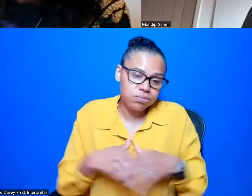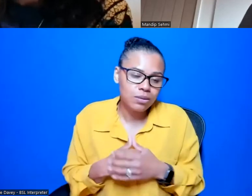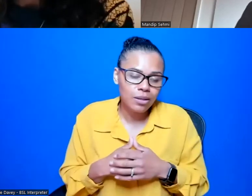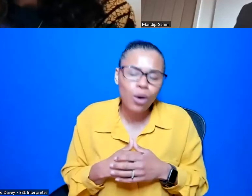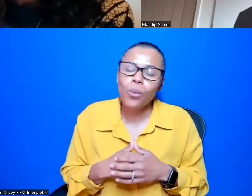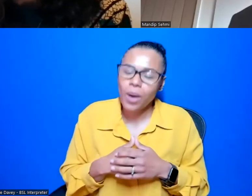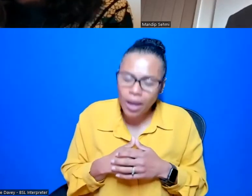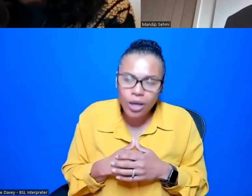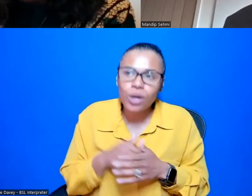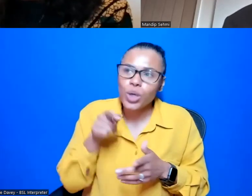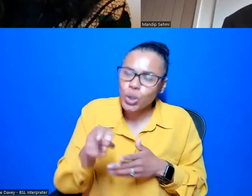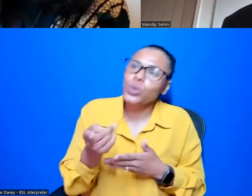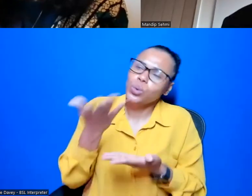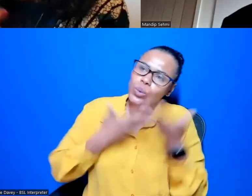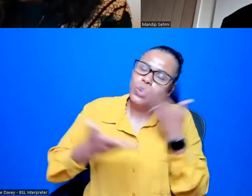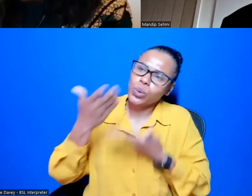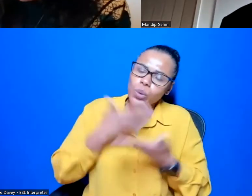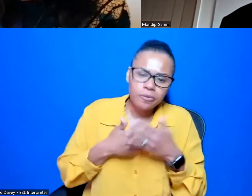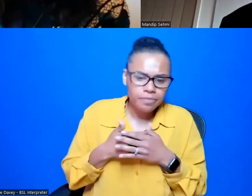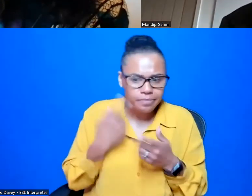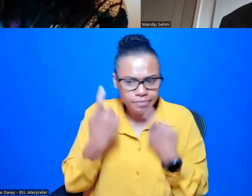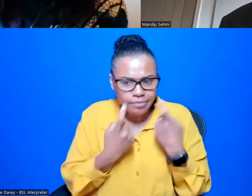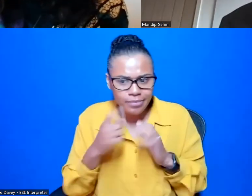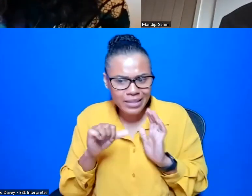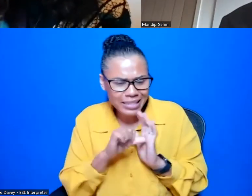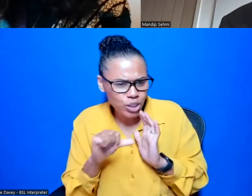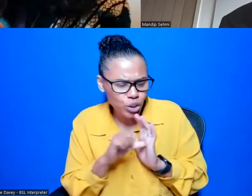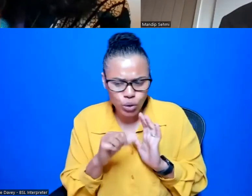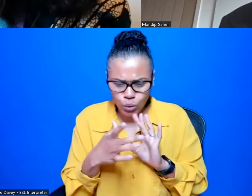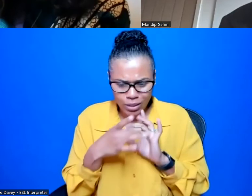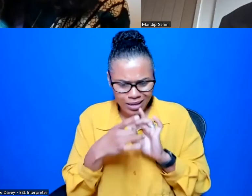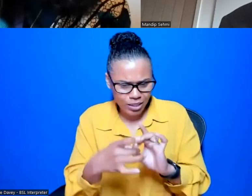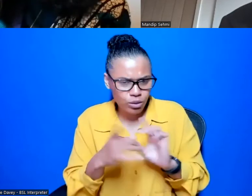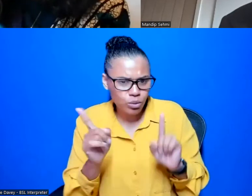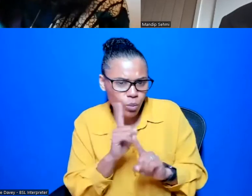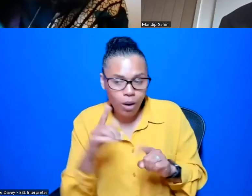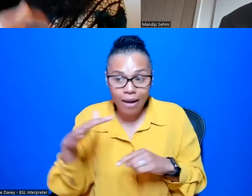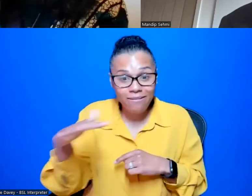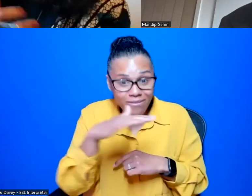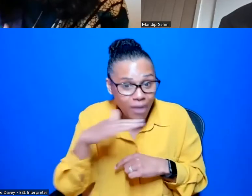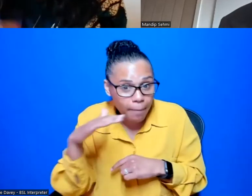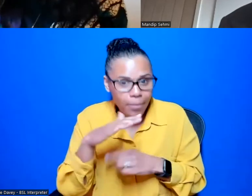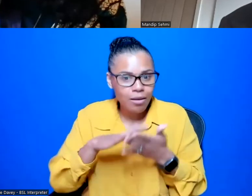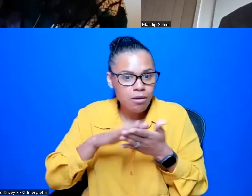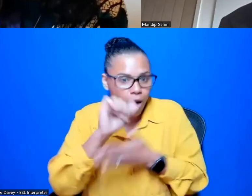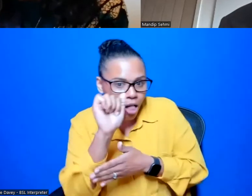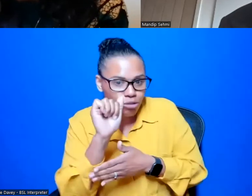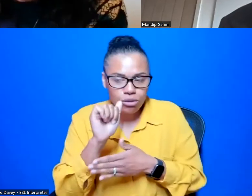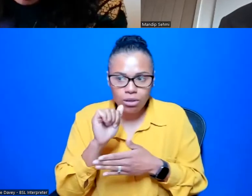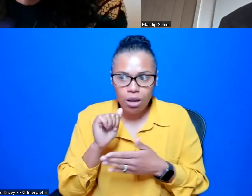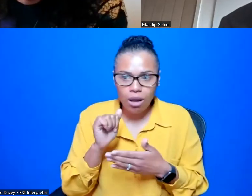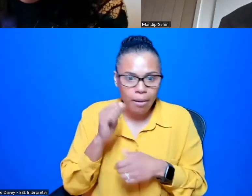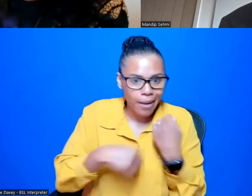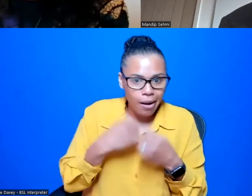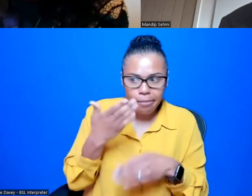I'm just, that the issue around the kind of some of the family and the cultural dynamics that went with your